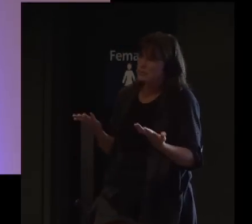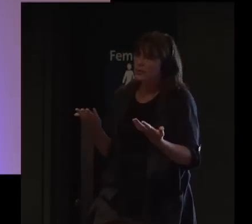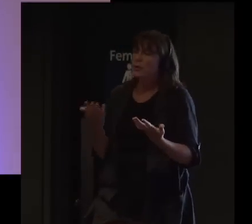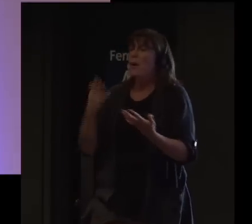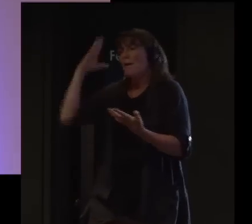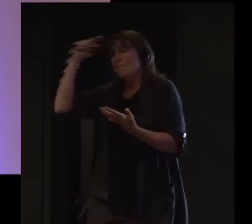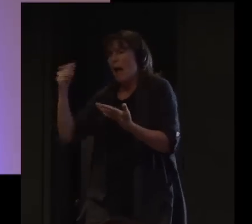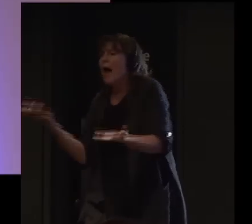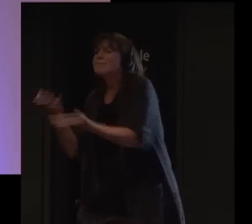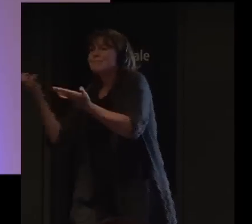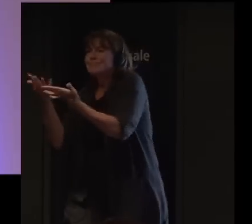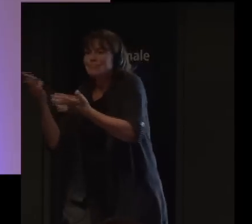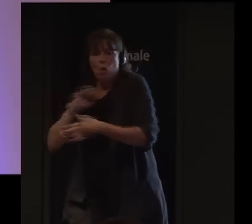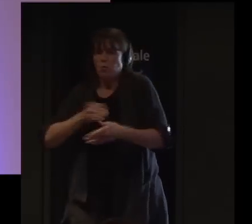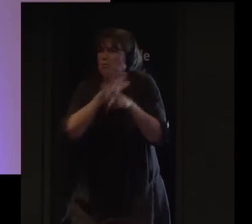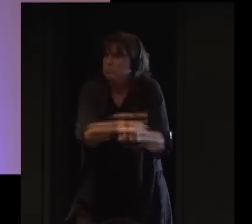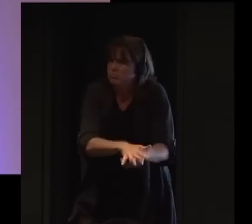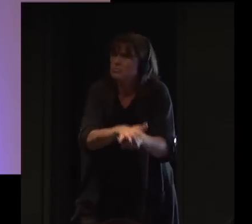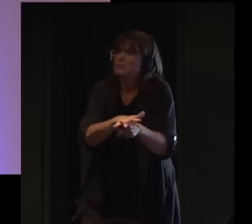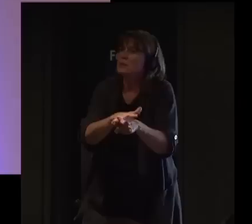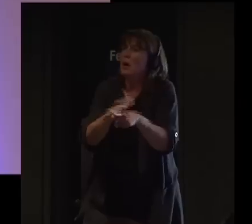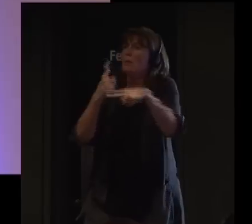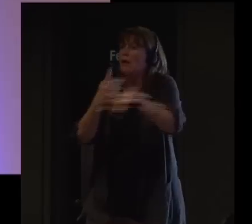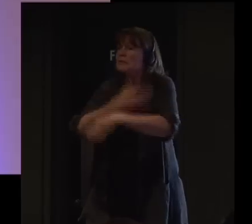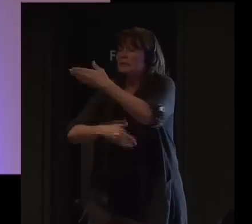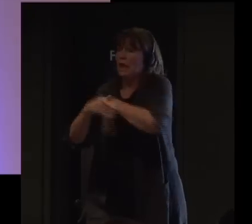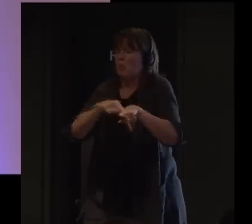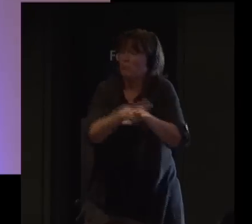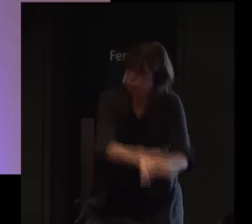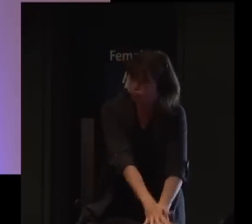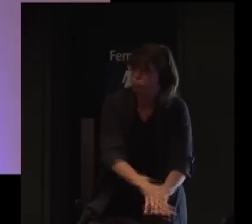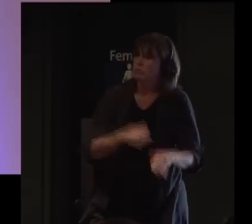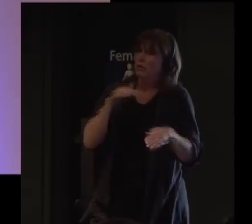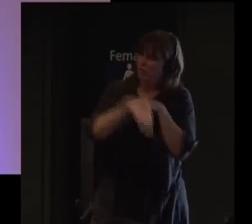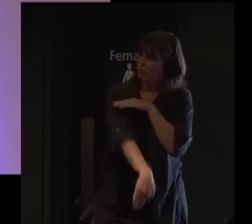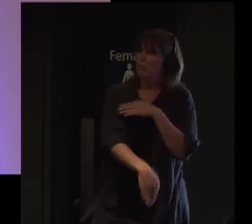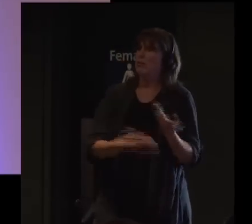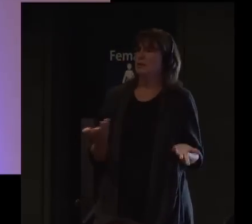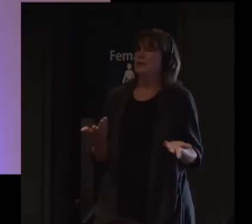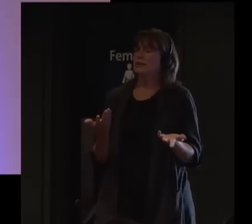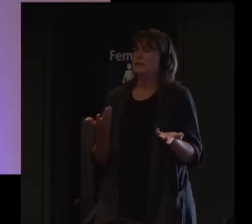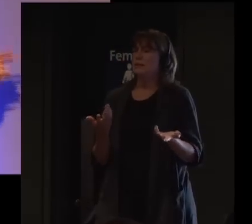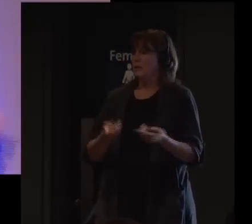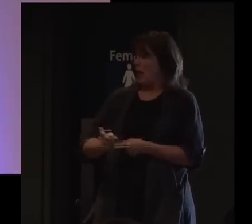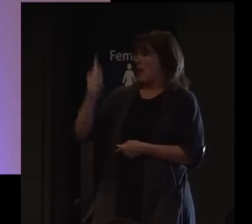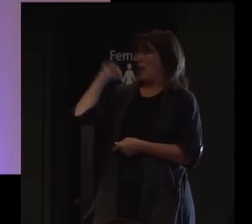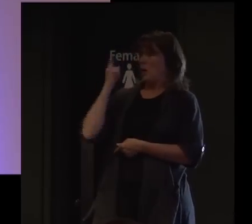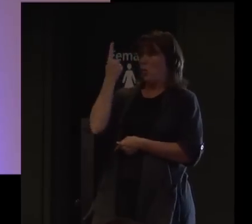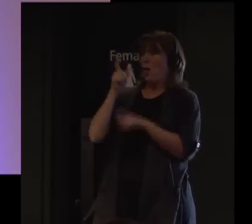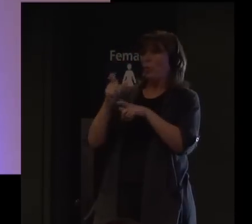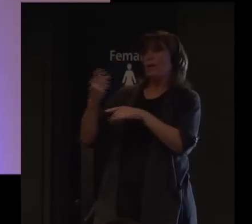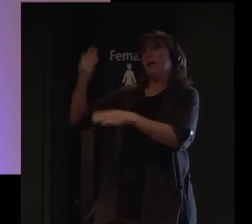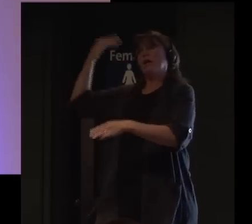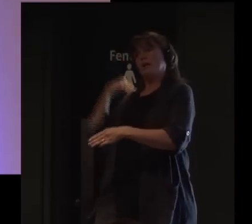woman and as a disabled person. And it was interesting because last week, actually, I was